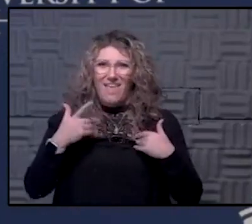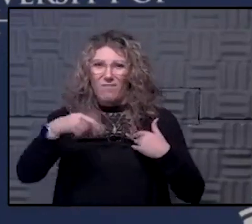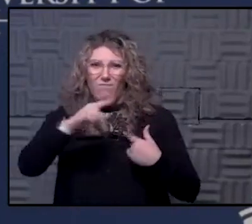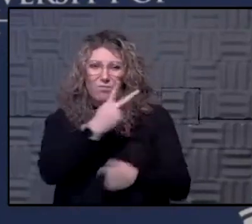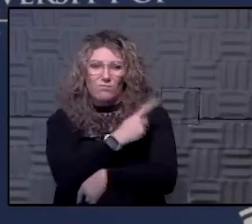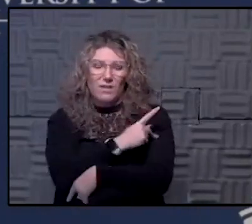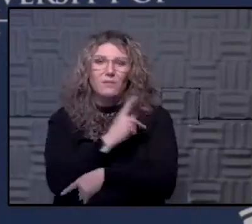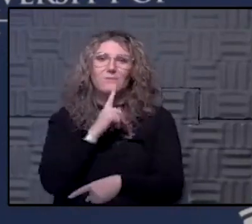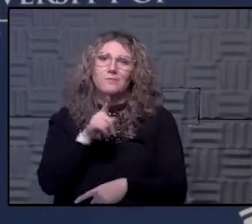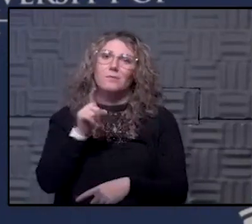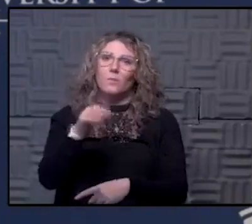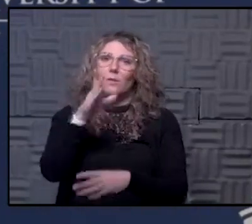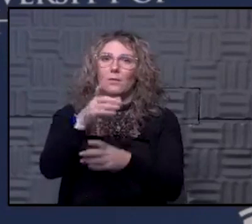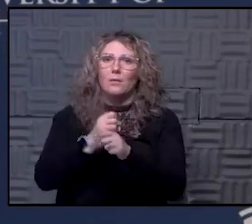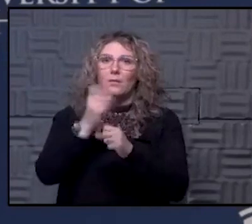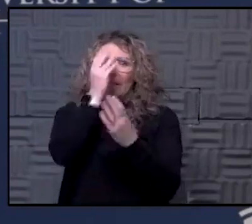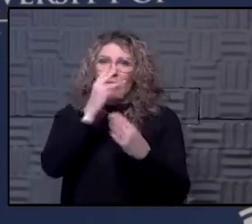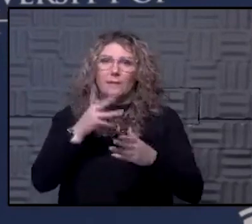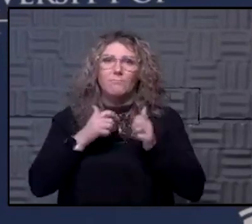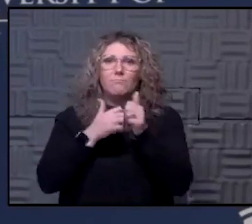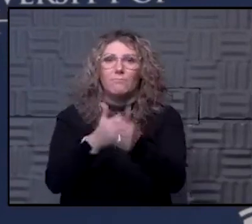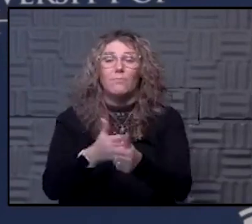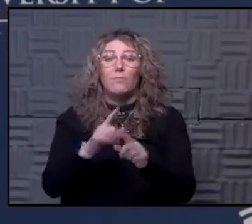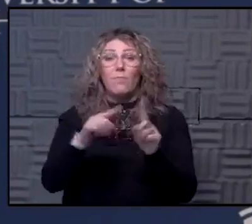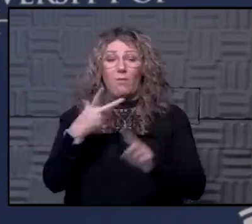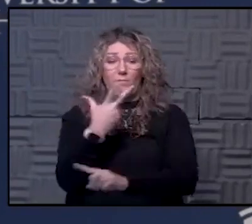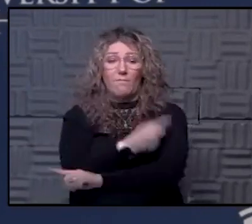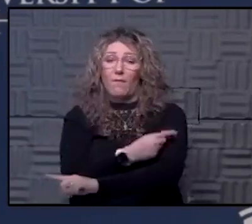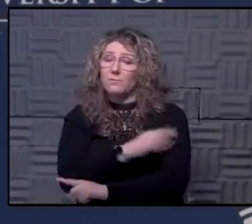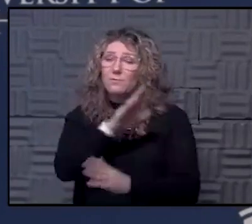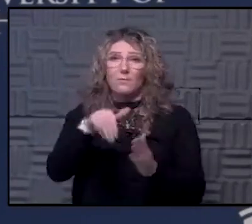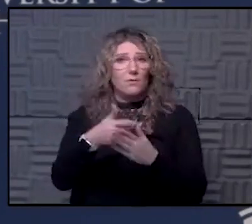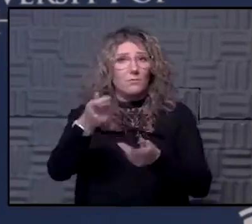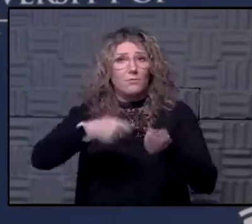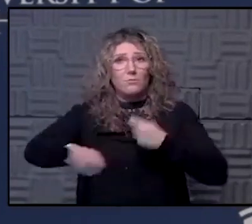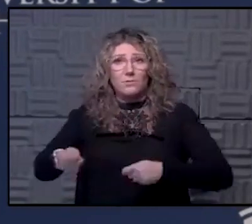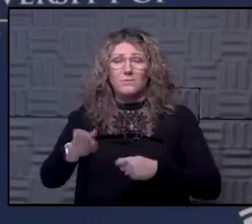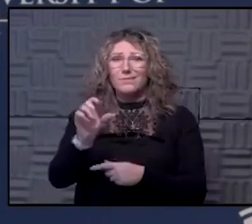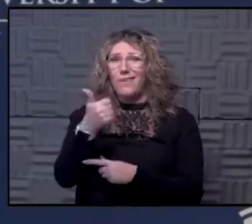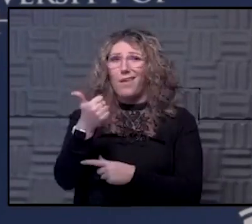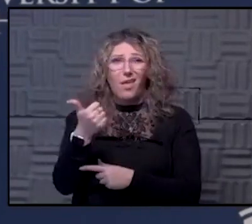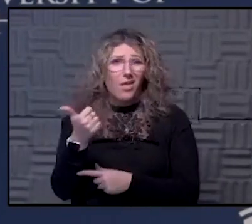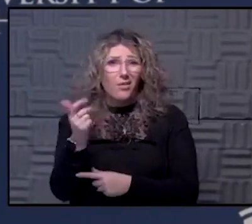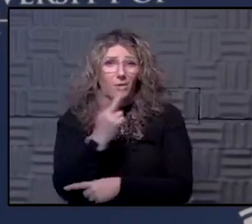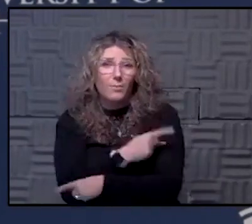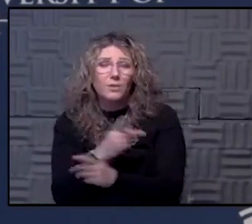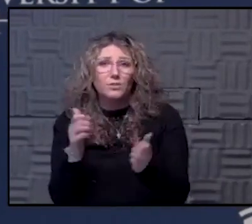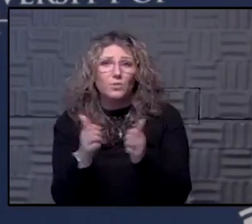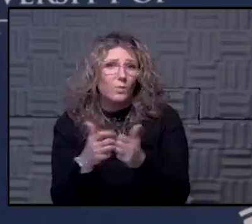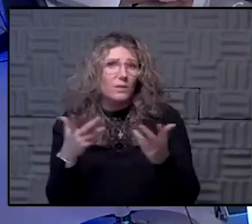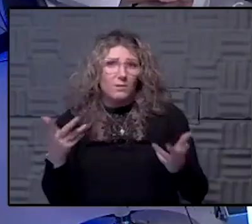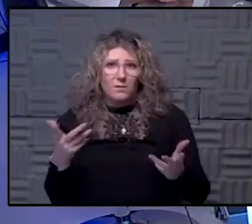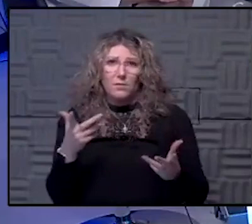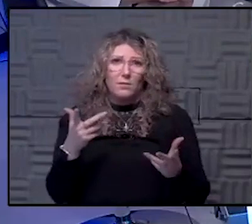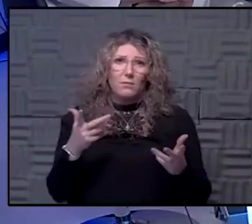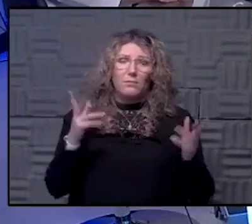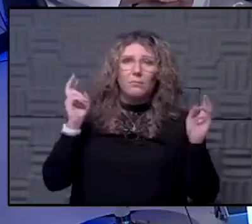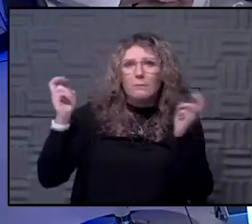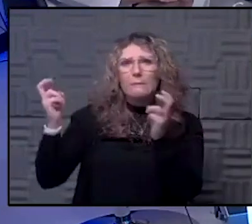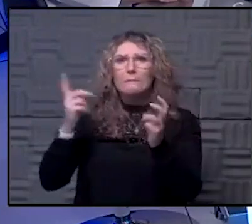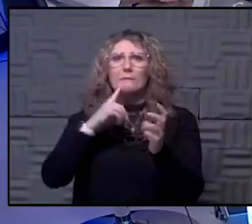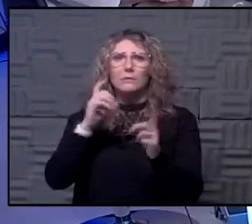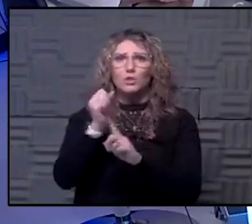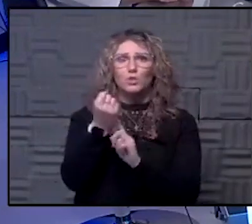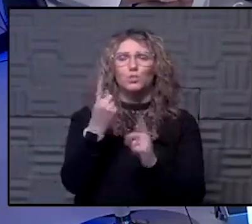forward. But we are vaccinating all of our transplant patients just like any other patients with chronic health conditions. And are you seeing any difference after that